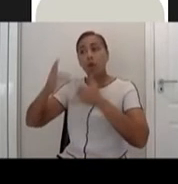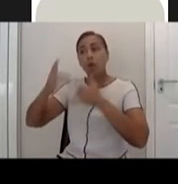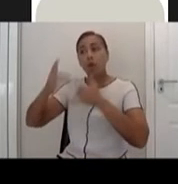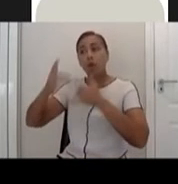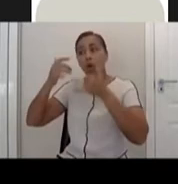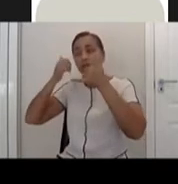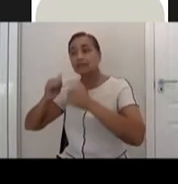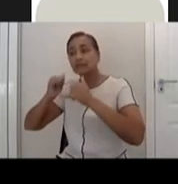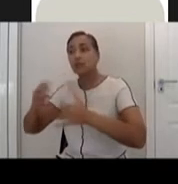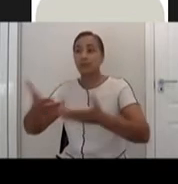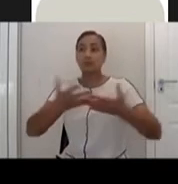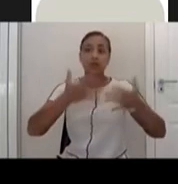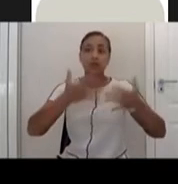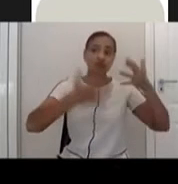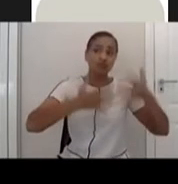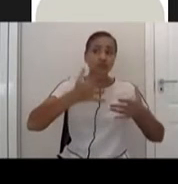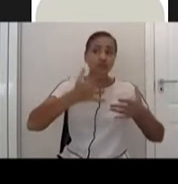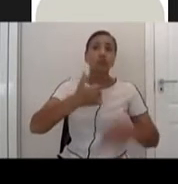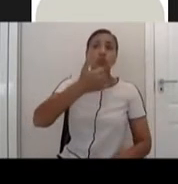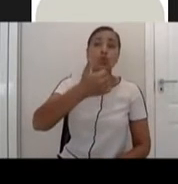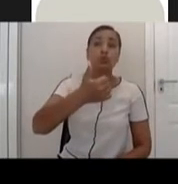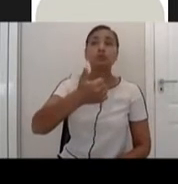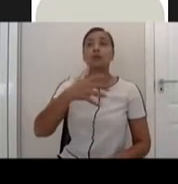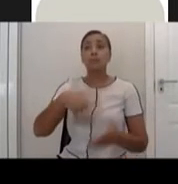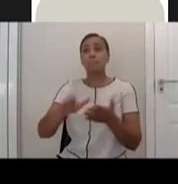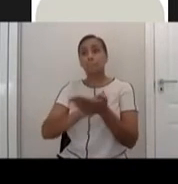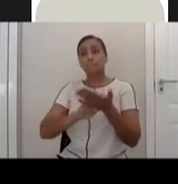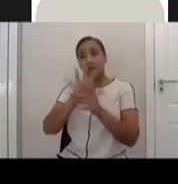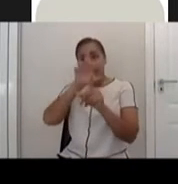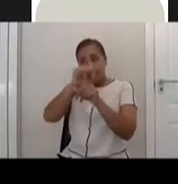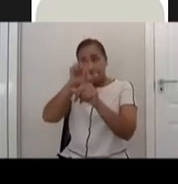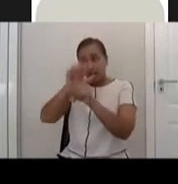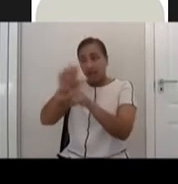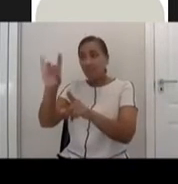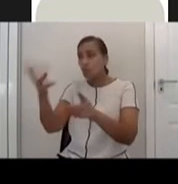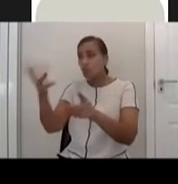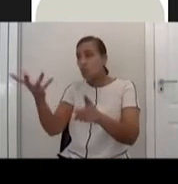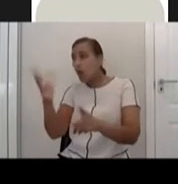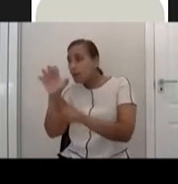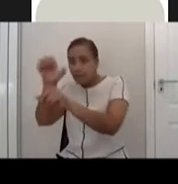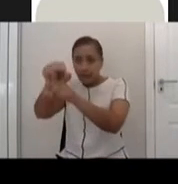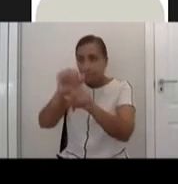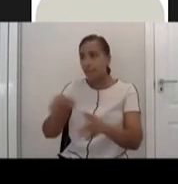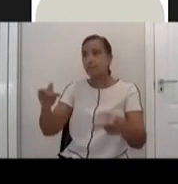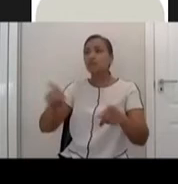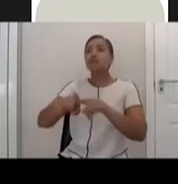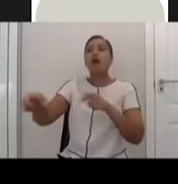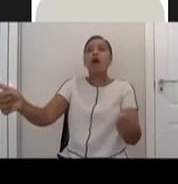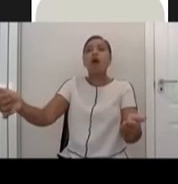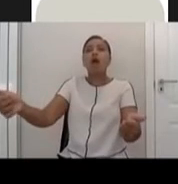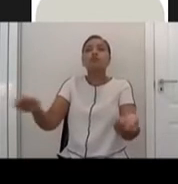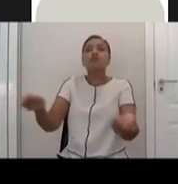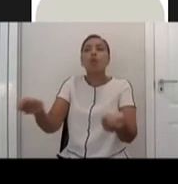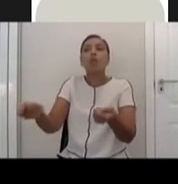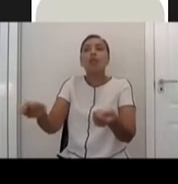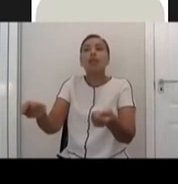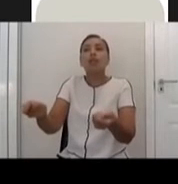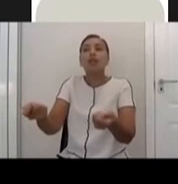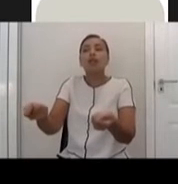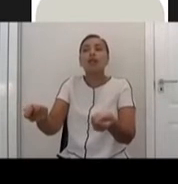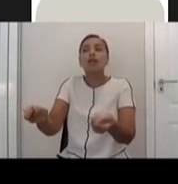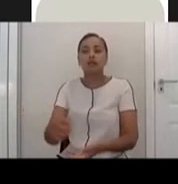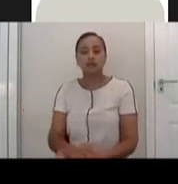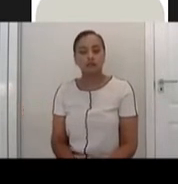results, which is a good thing because we're picking up the infection and we can contain it. We don't want it to spread before it's, you know, so far that it was out of